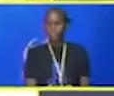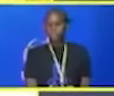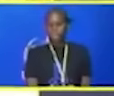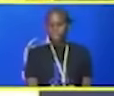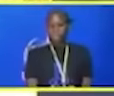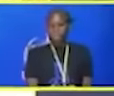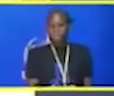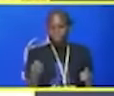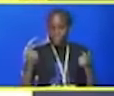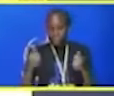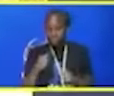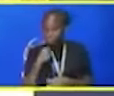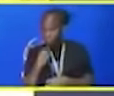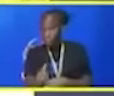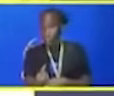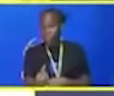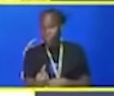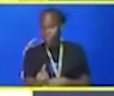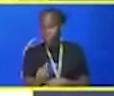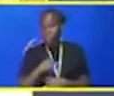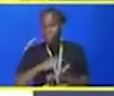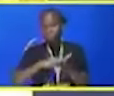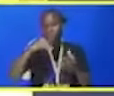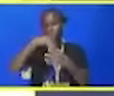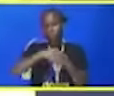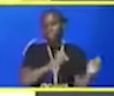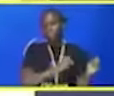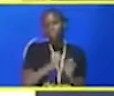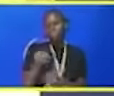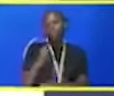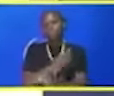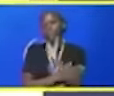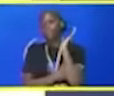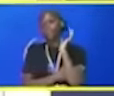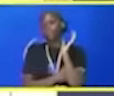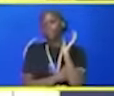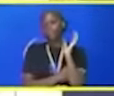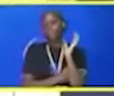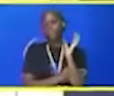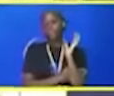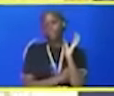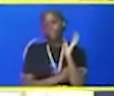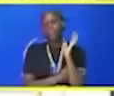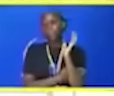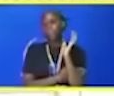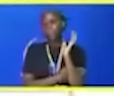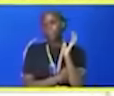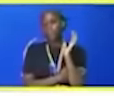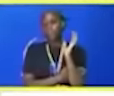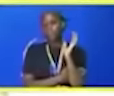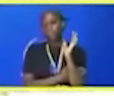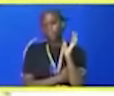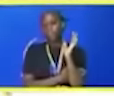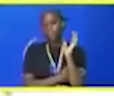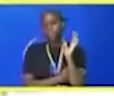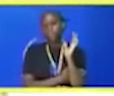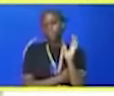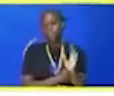Can I tell you, I believe in the power of God. My goodness, would we have come this far without that power?